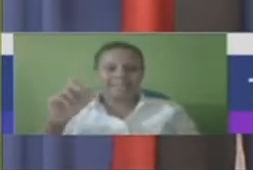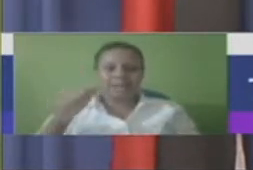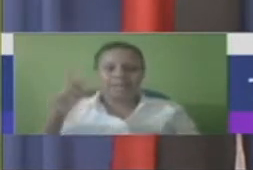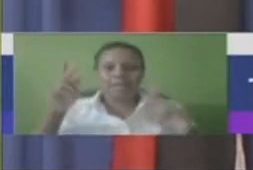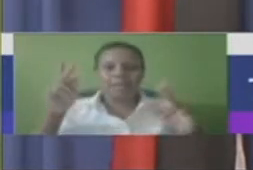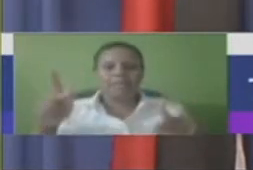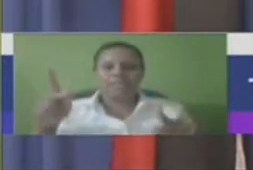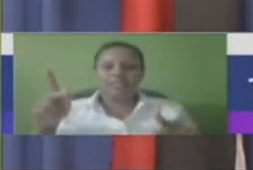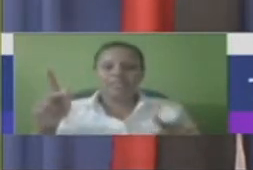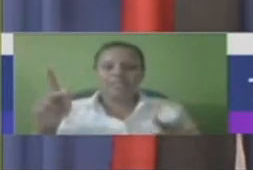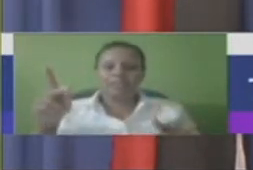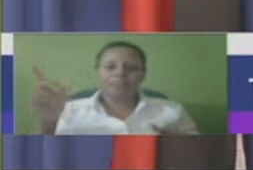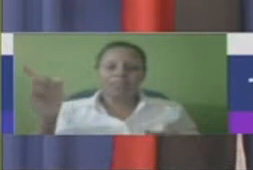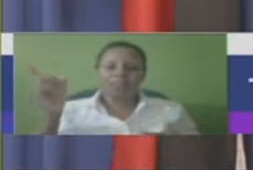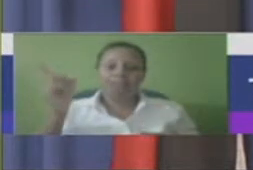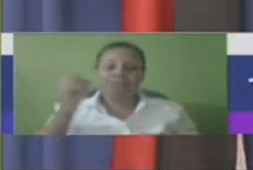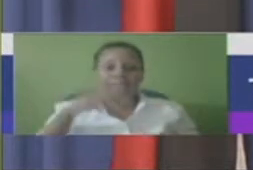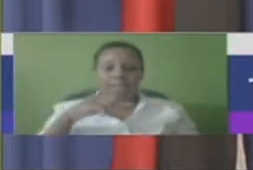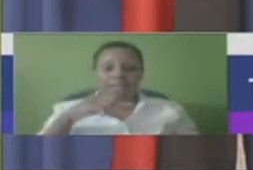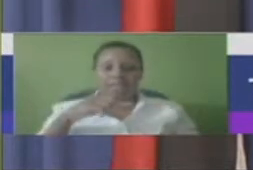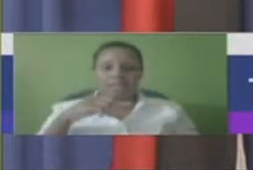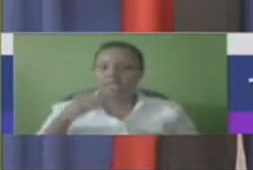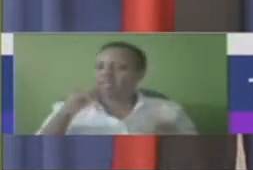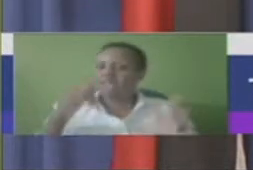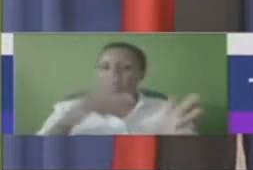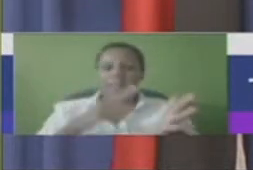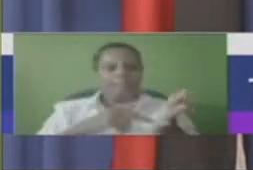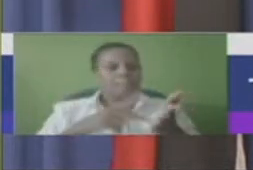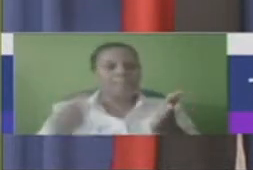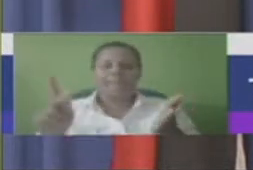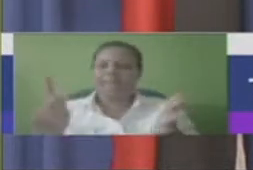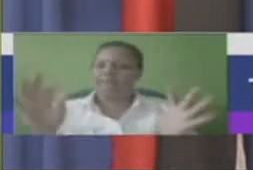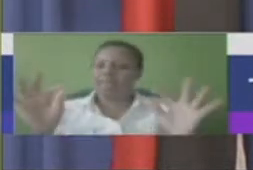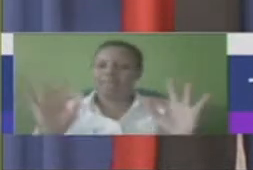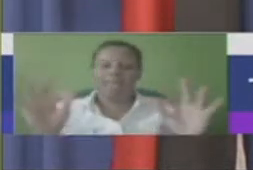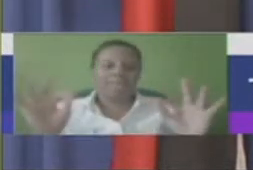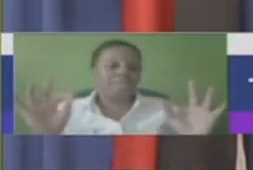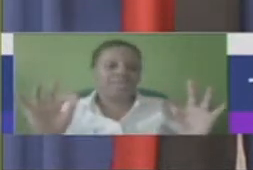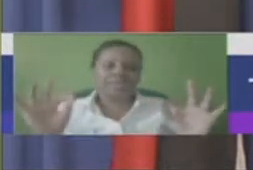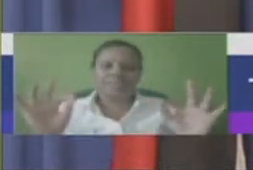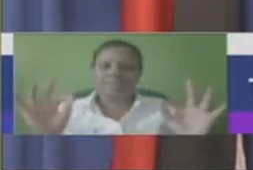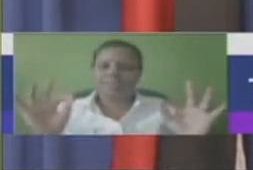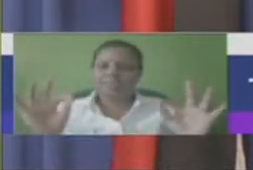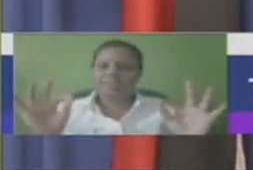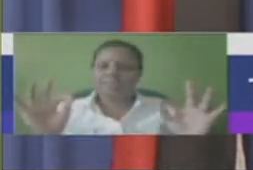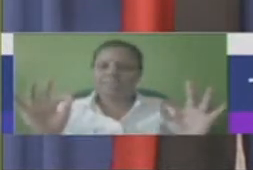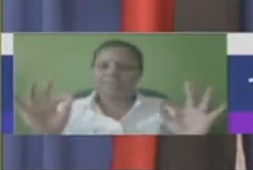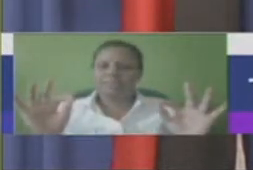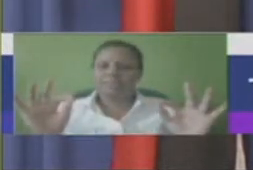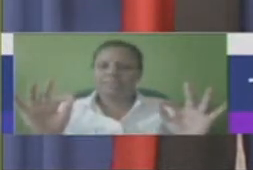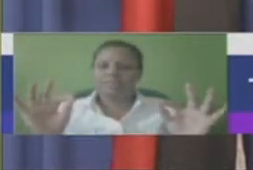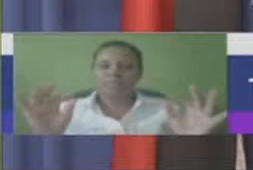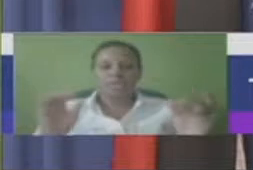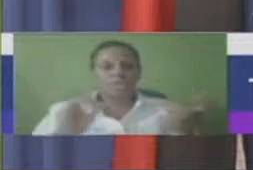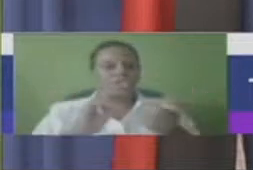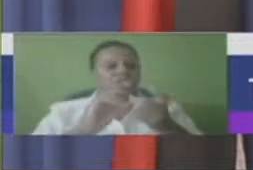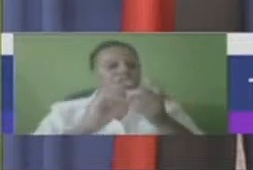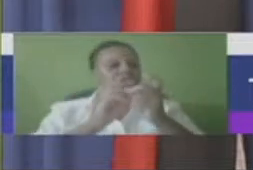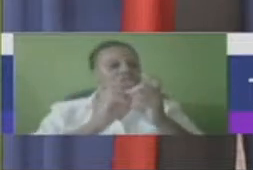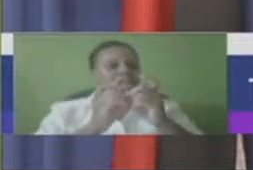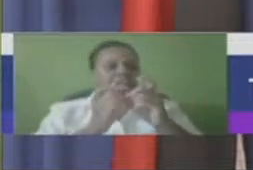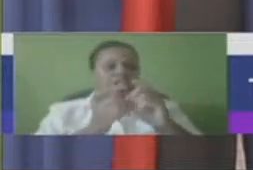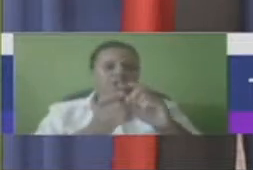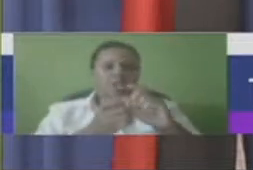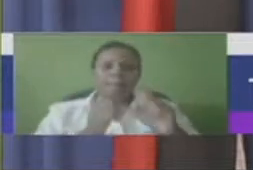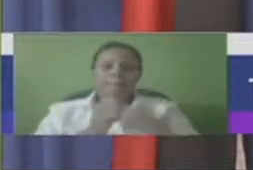the full brunt of the law. And we will make some adjustments to ensure that the penalty is quite a deterrent.